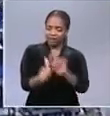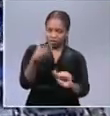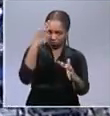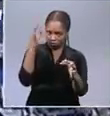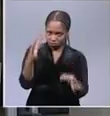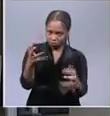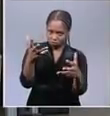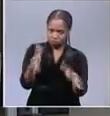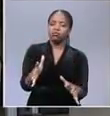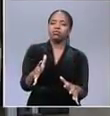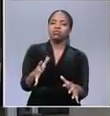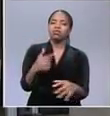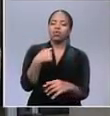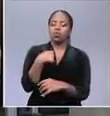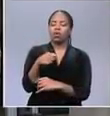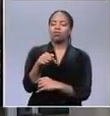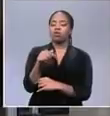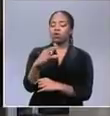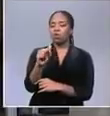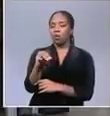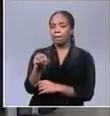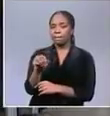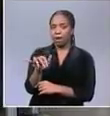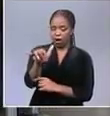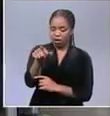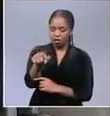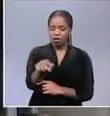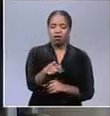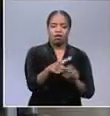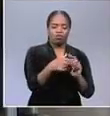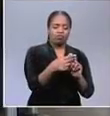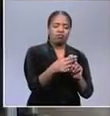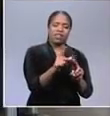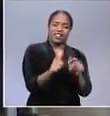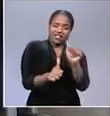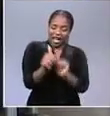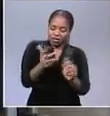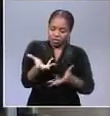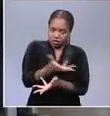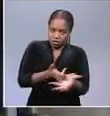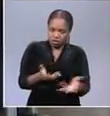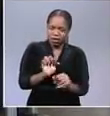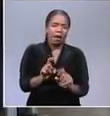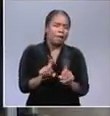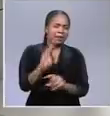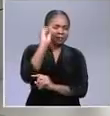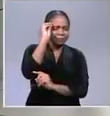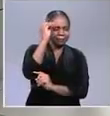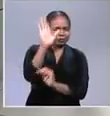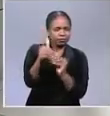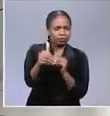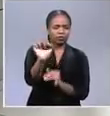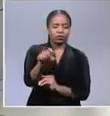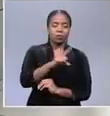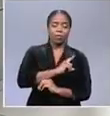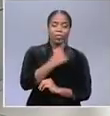between ComAir and NUMSA. So that's why they've sent it through for arbitration, so that it can be completed in that way. But it's going to be interesting to see. I mean, the share price was